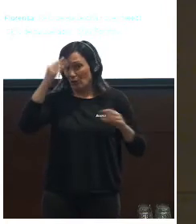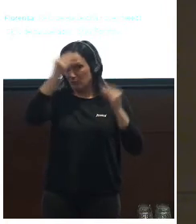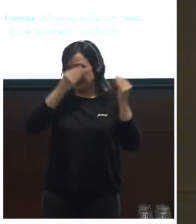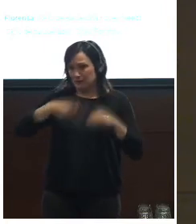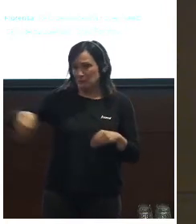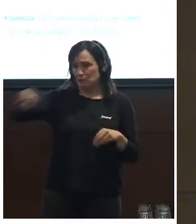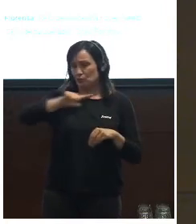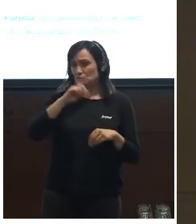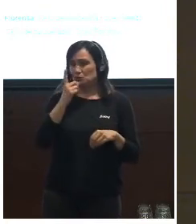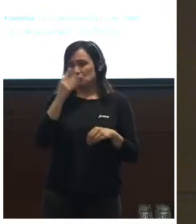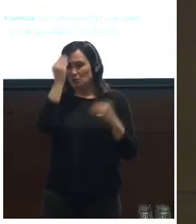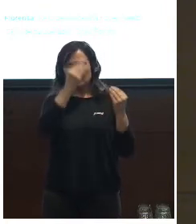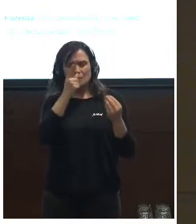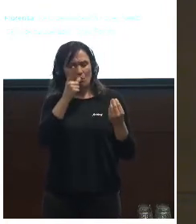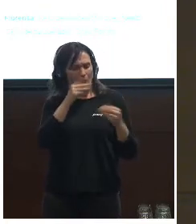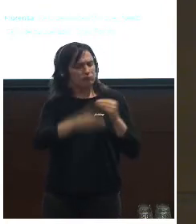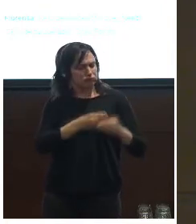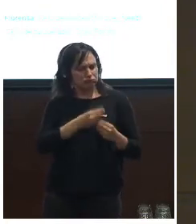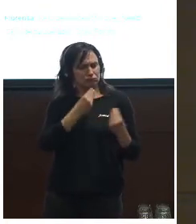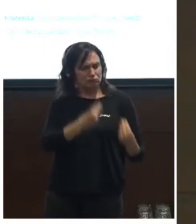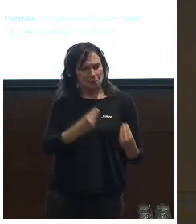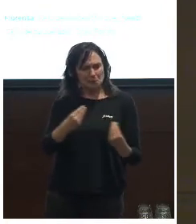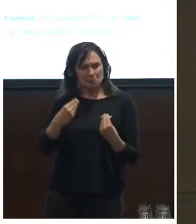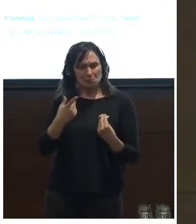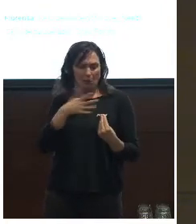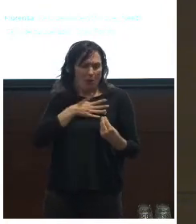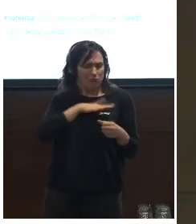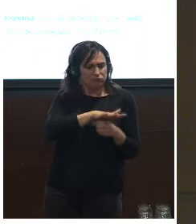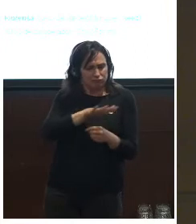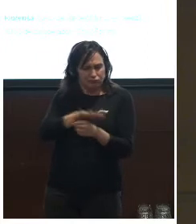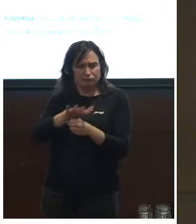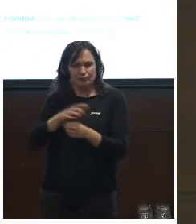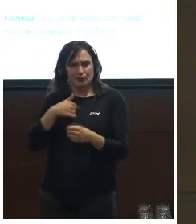parts, but there is something missing. The link between all these